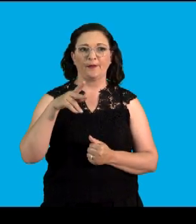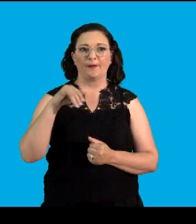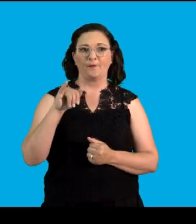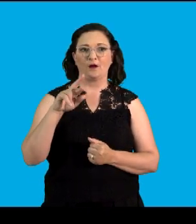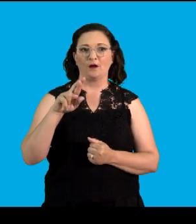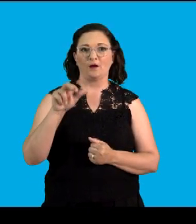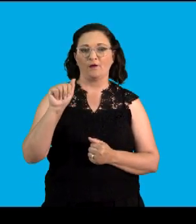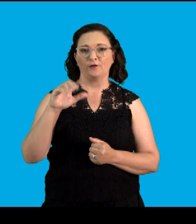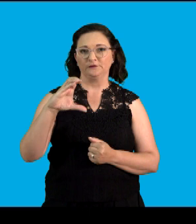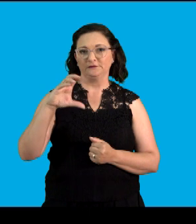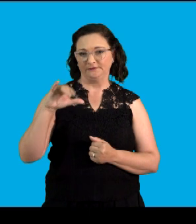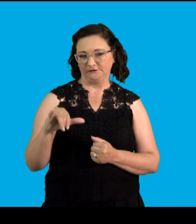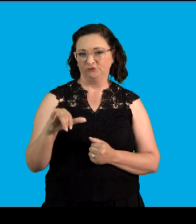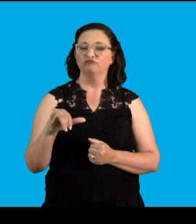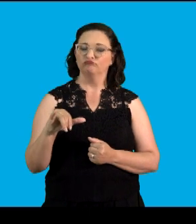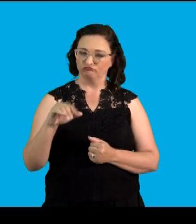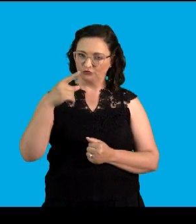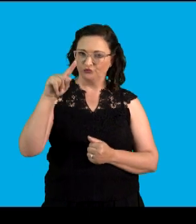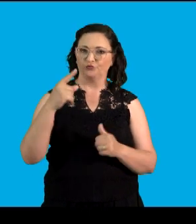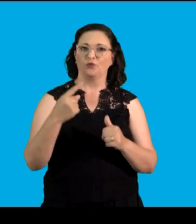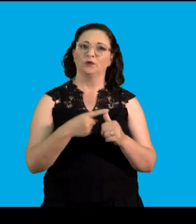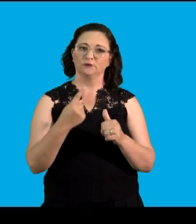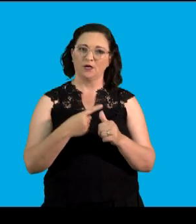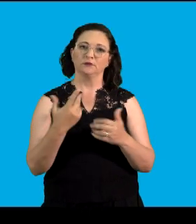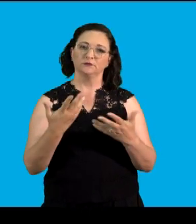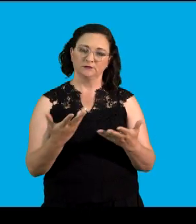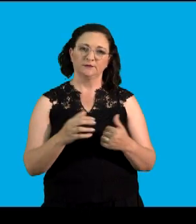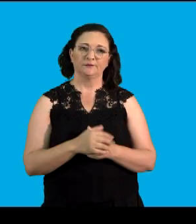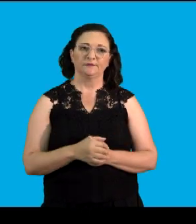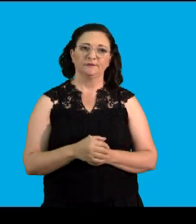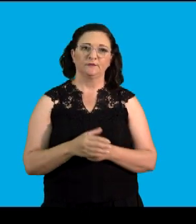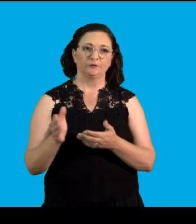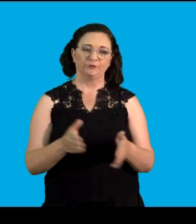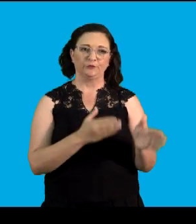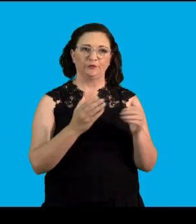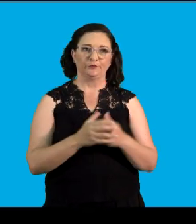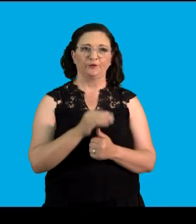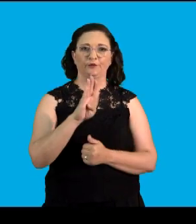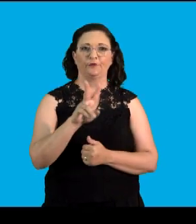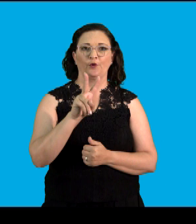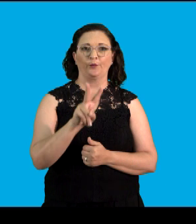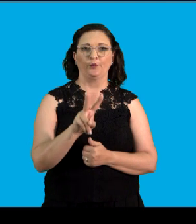piracy. So piracy is the correct answer for this question. Let's move on to